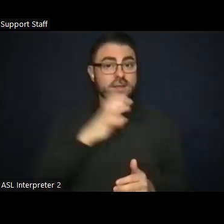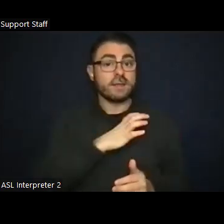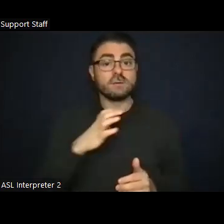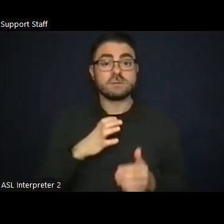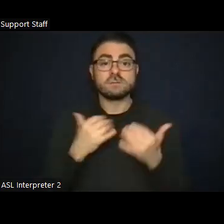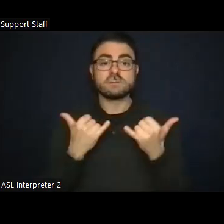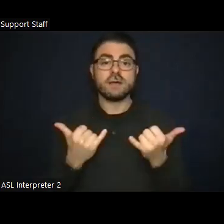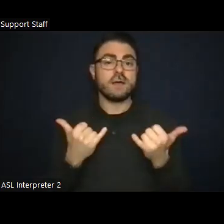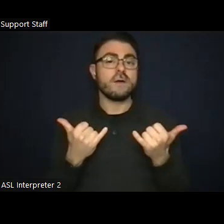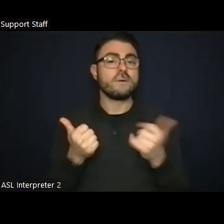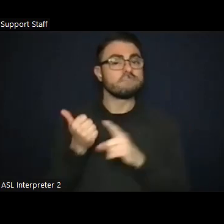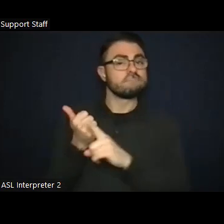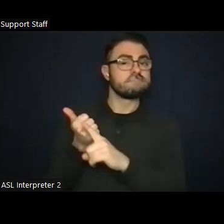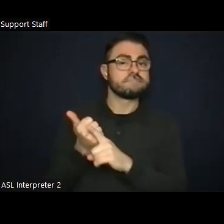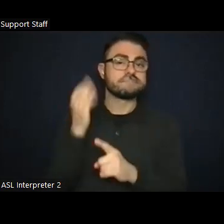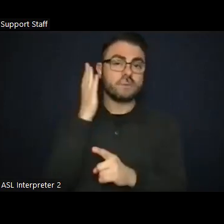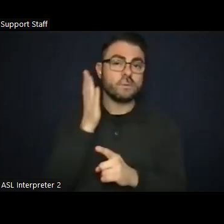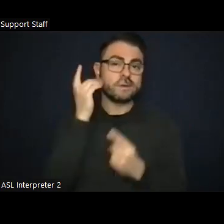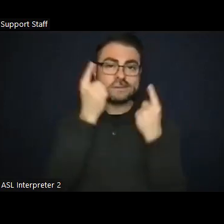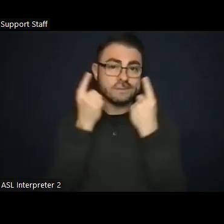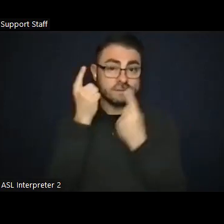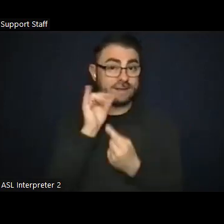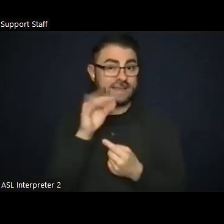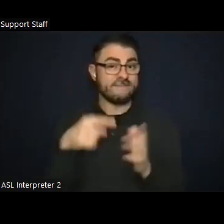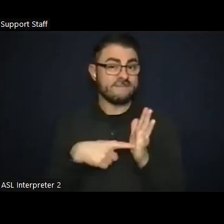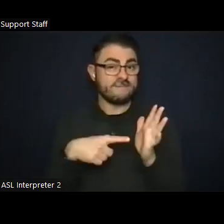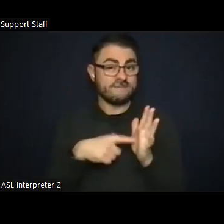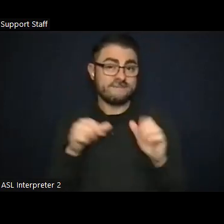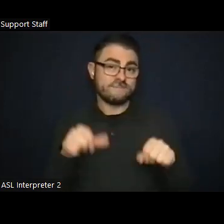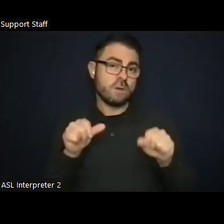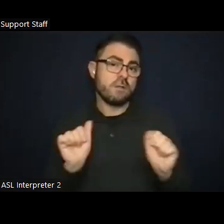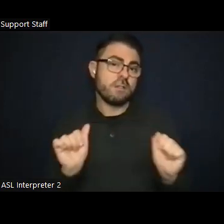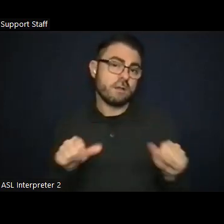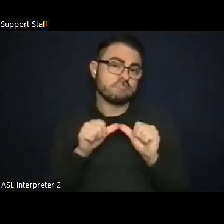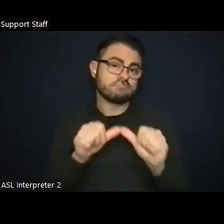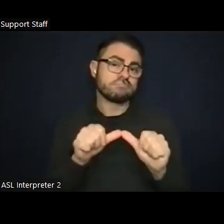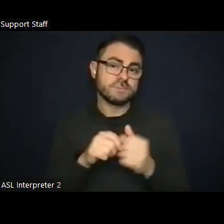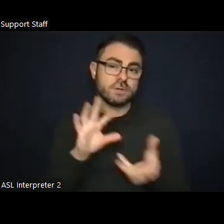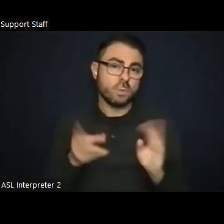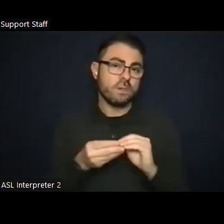considering if this is a viable thing in total.